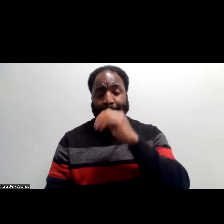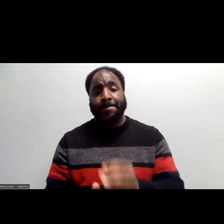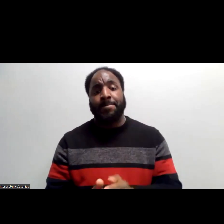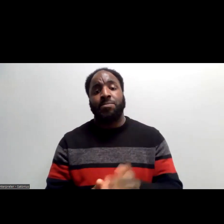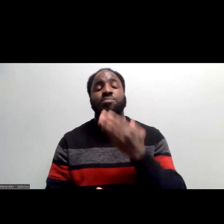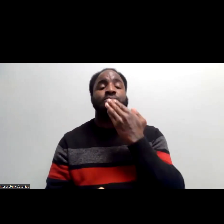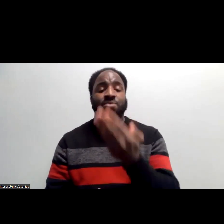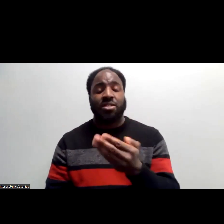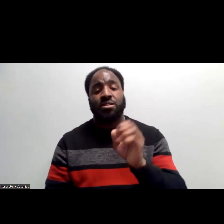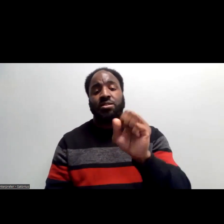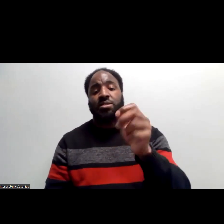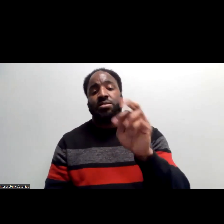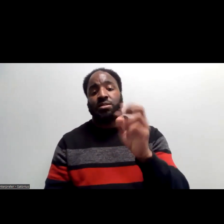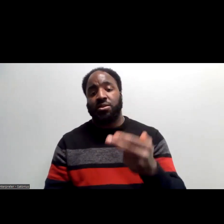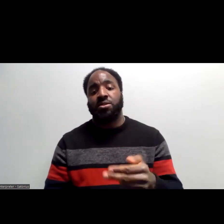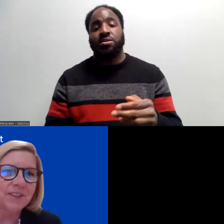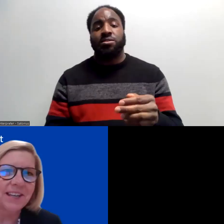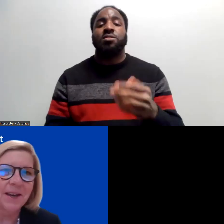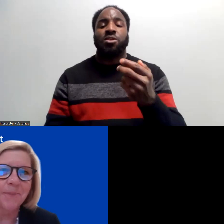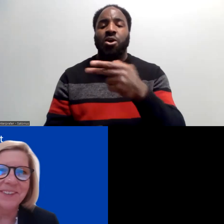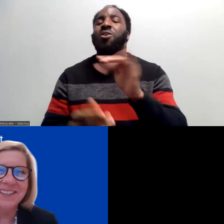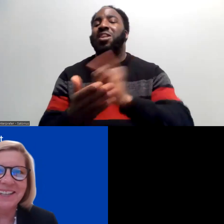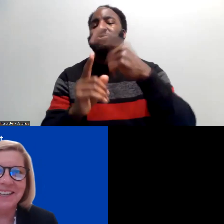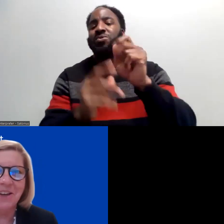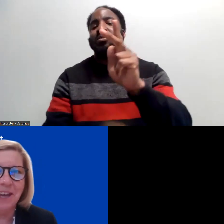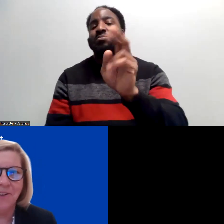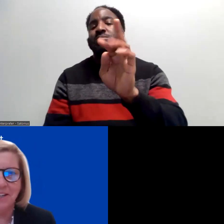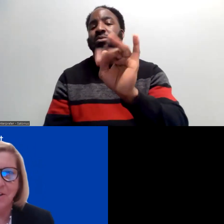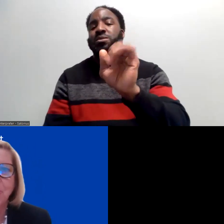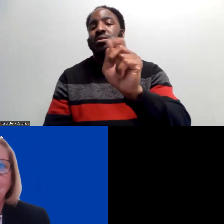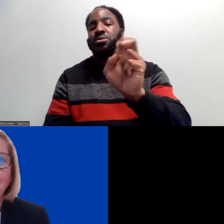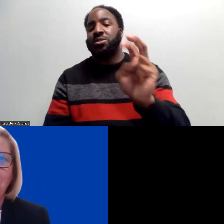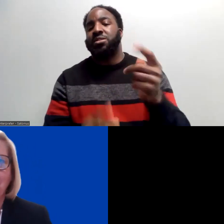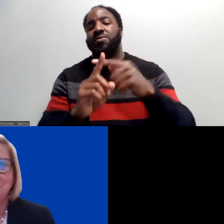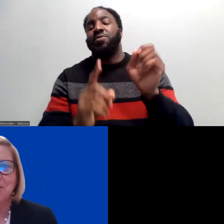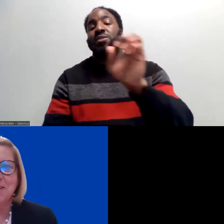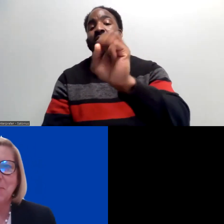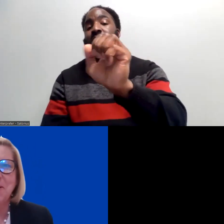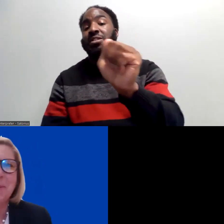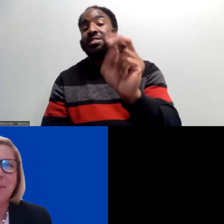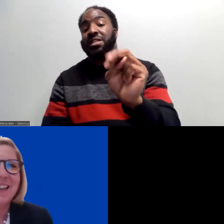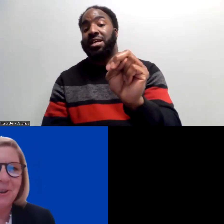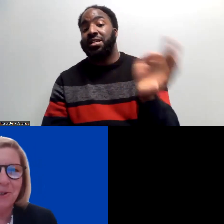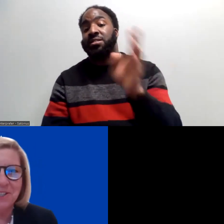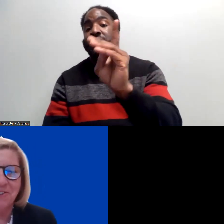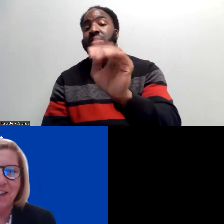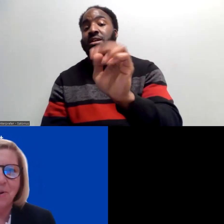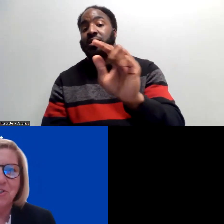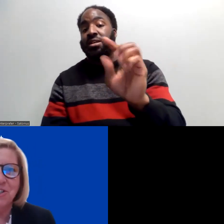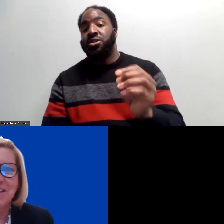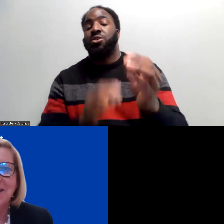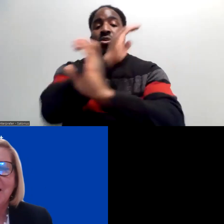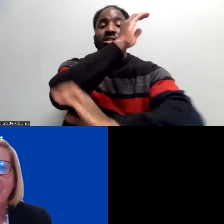Thanks, Sarah. That was from Kristen with San Diego County. Her question disappeared, but thank you, Kristen, for